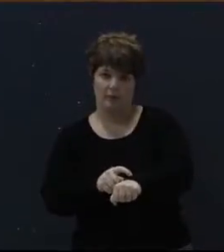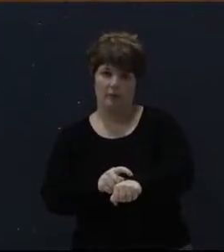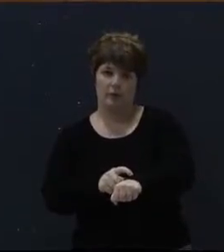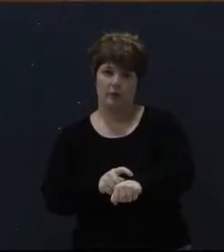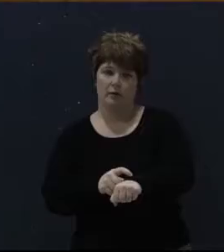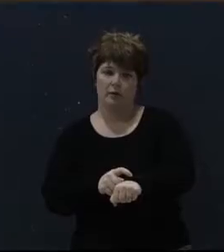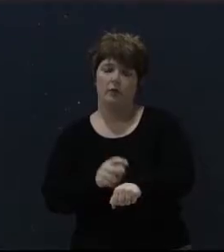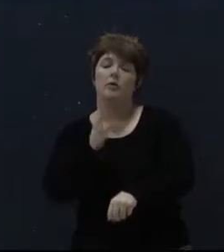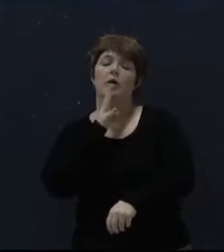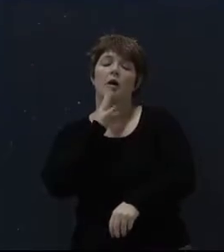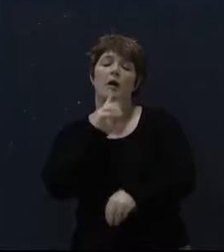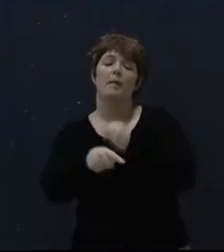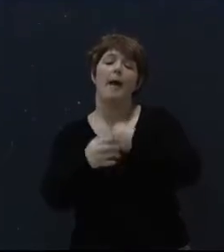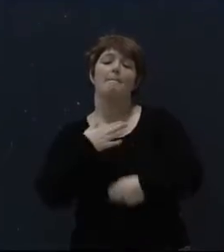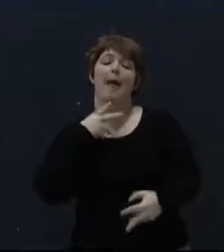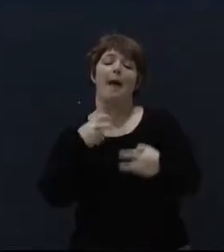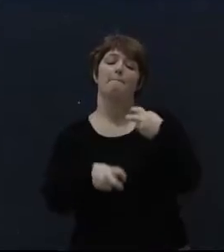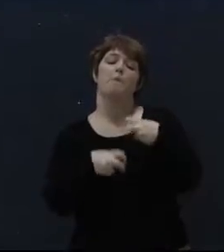my problems.